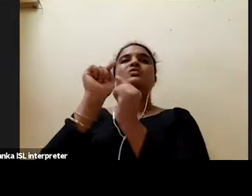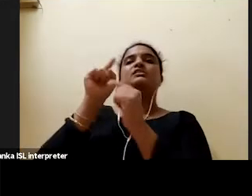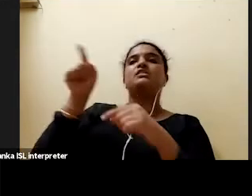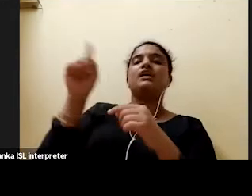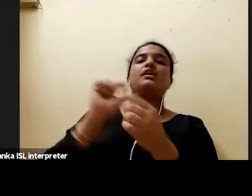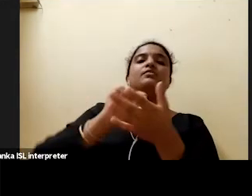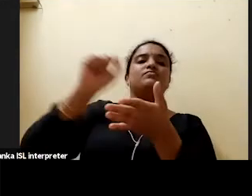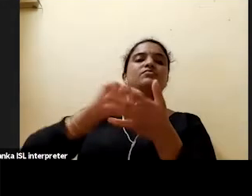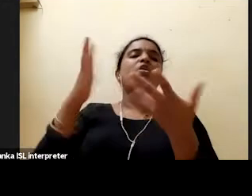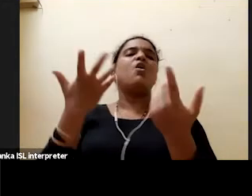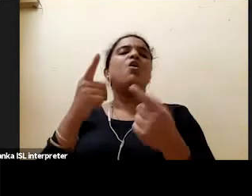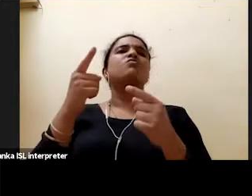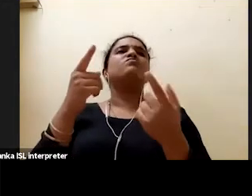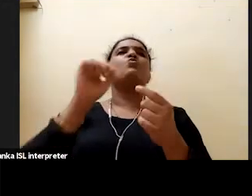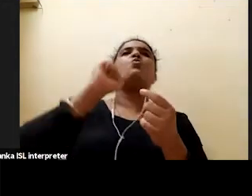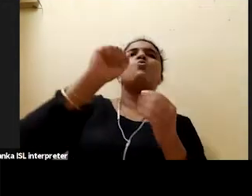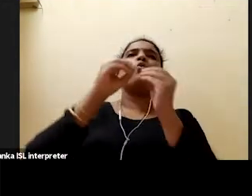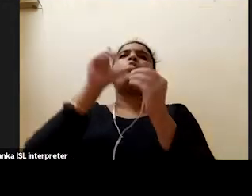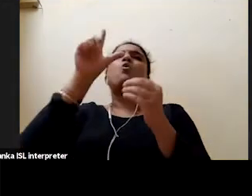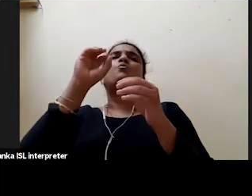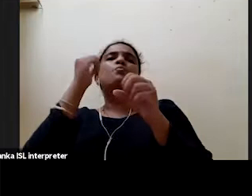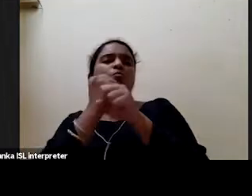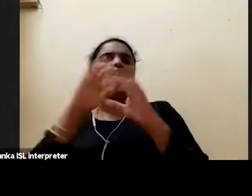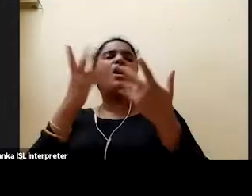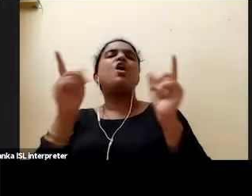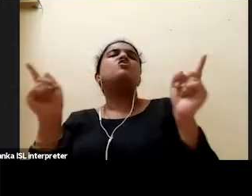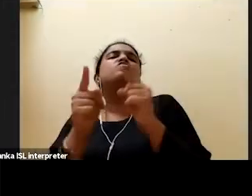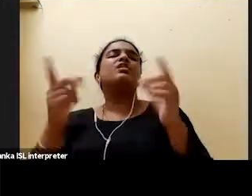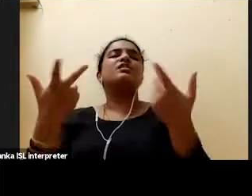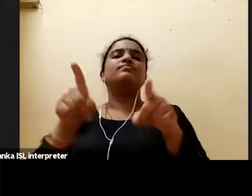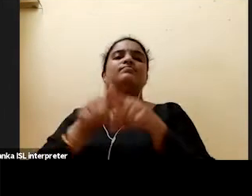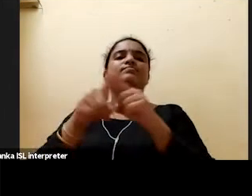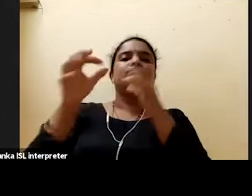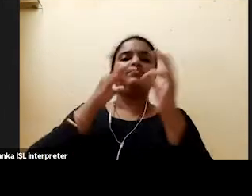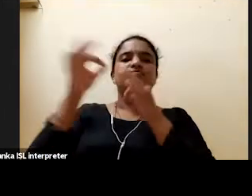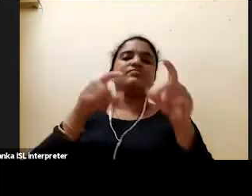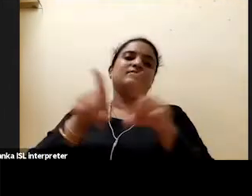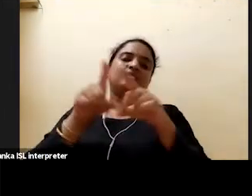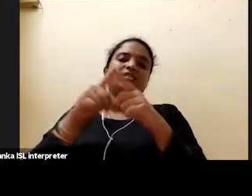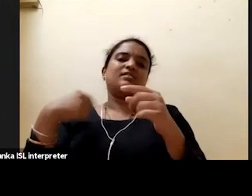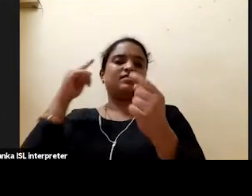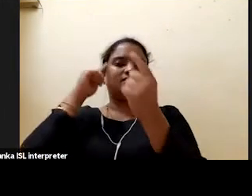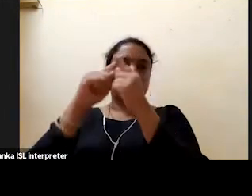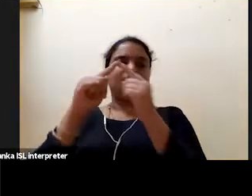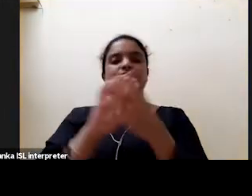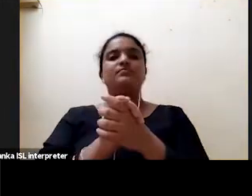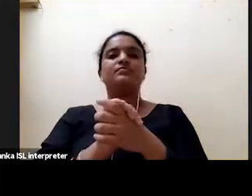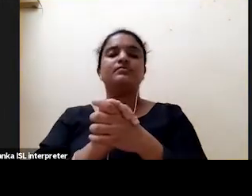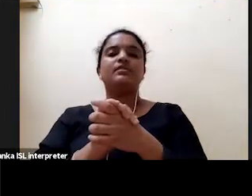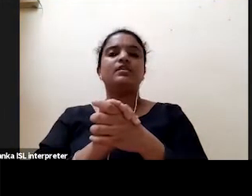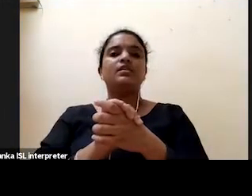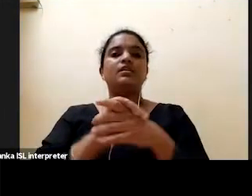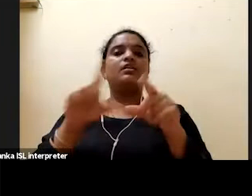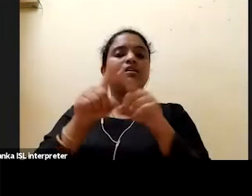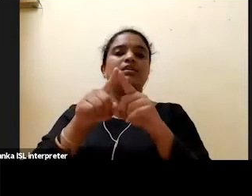writing for your blog or your newsletter. So it's like the shorter forms and the longer forms of food writing. Priyanka,